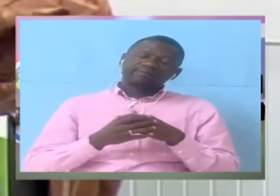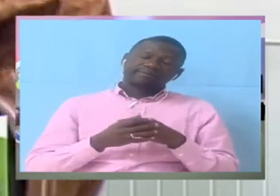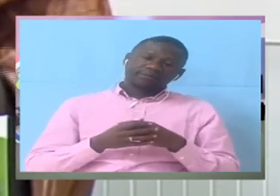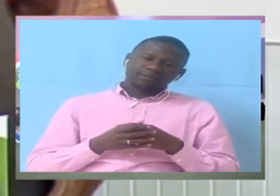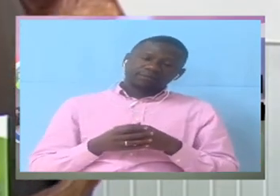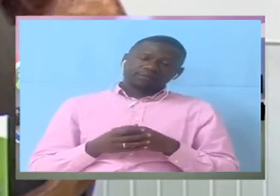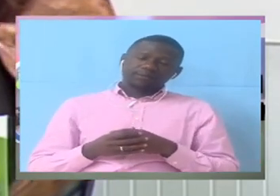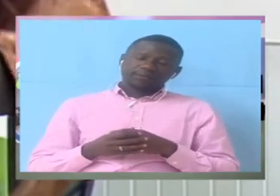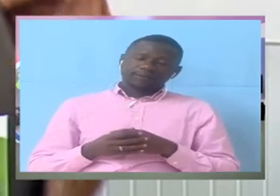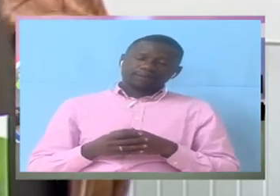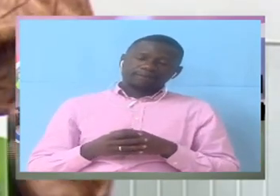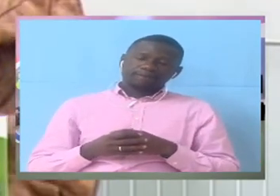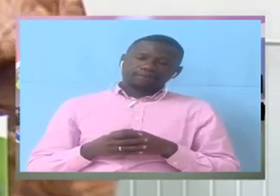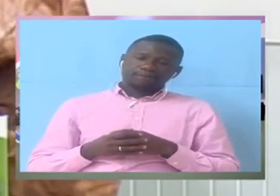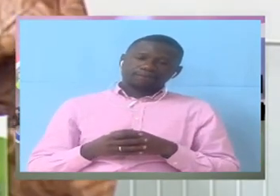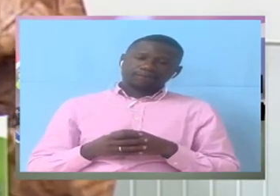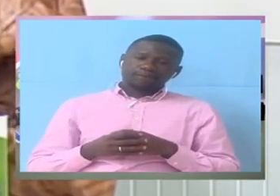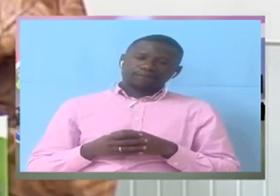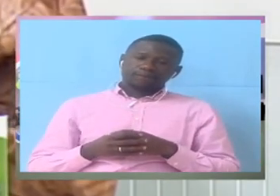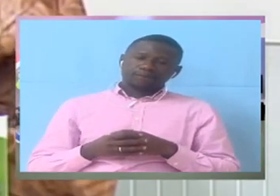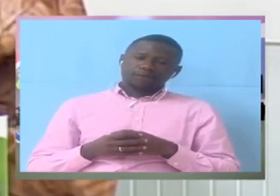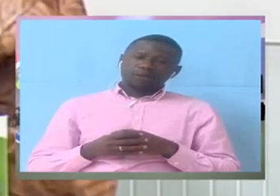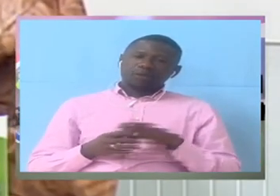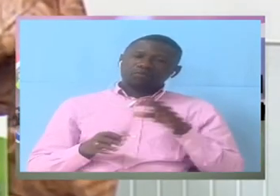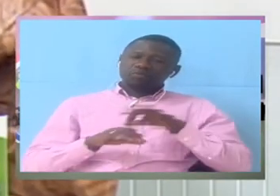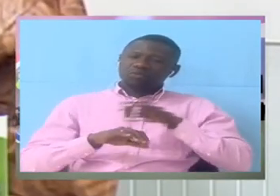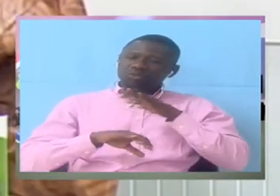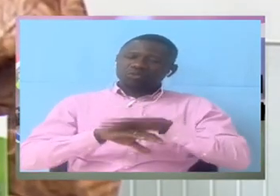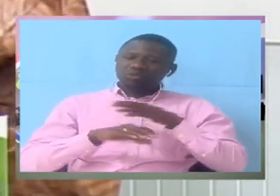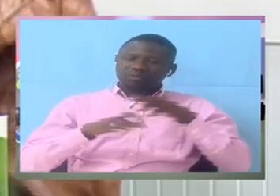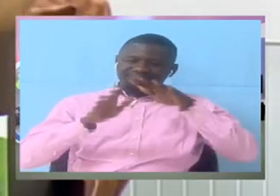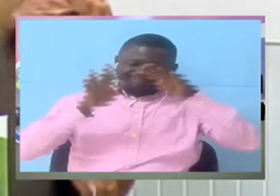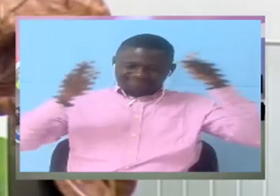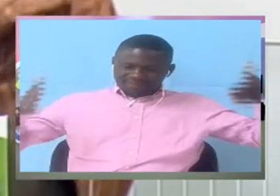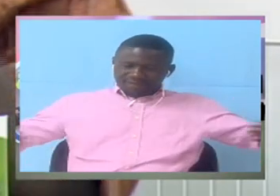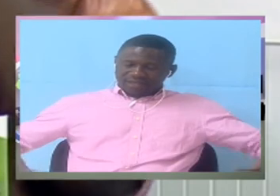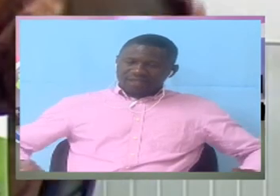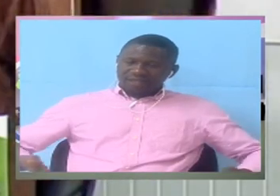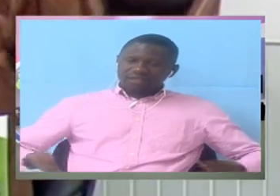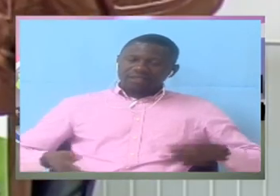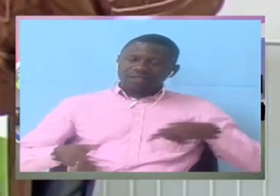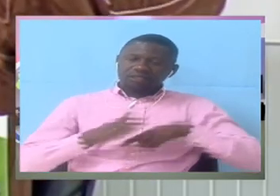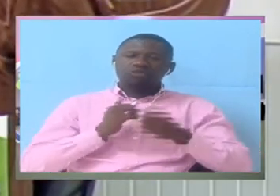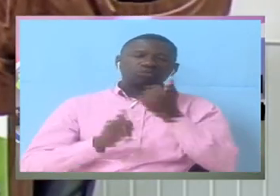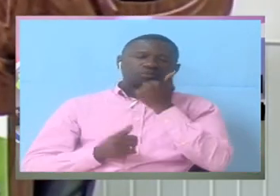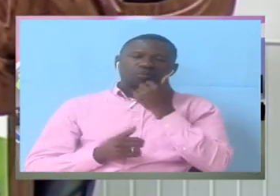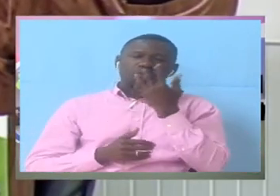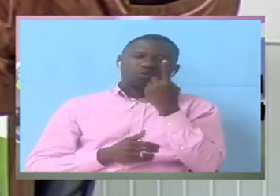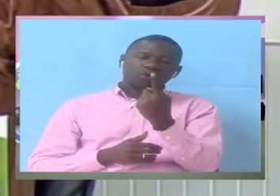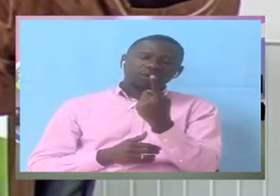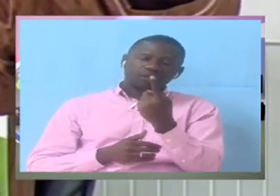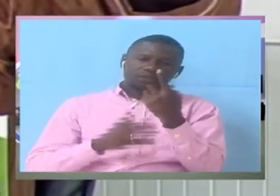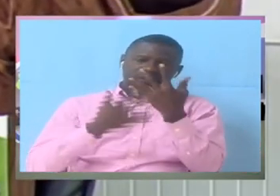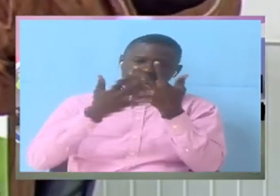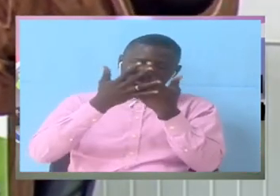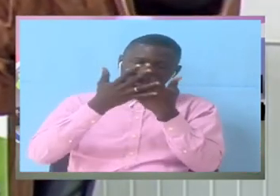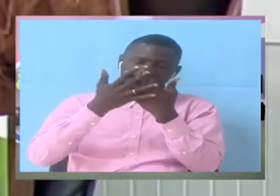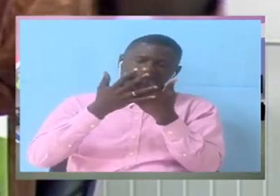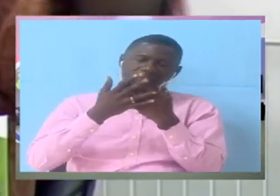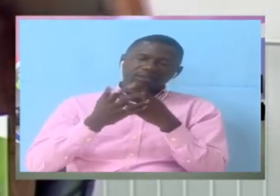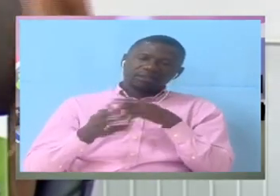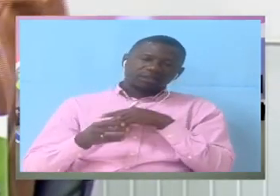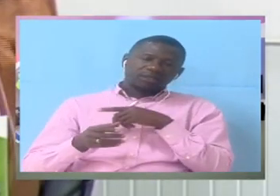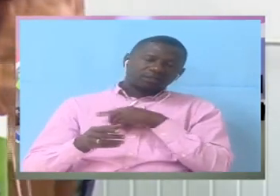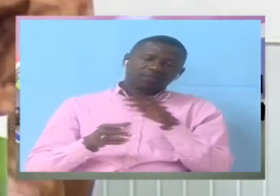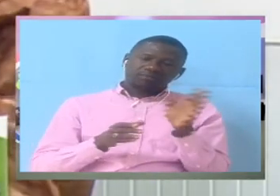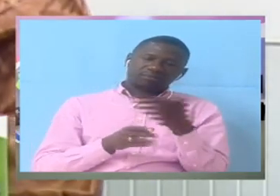fong bundata je number 1 cell. And the old mosquito nets that were at the door at number 1 cell, they went and removed them too. Membe